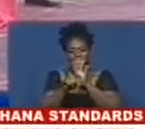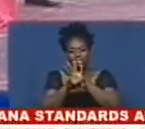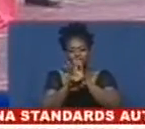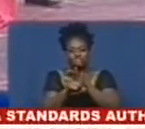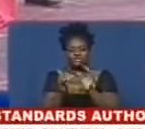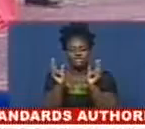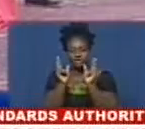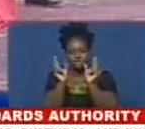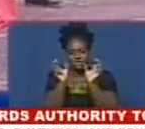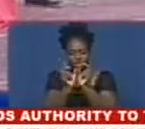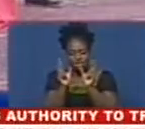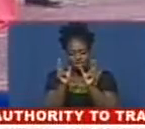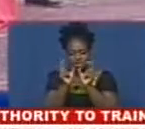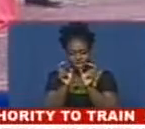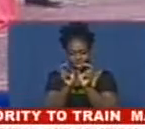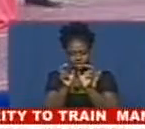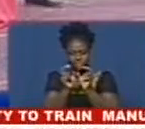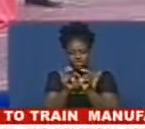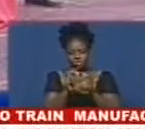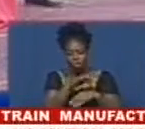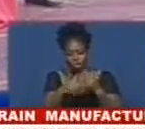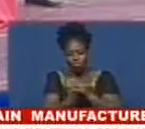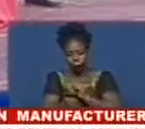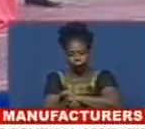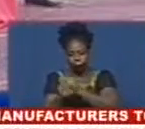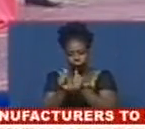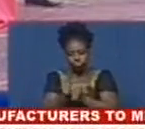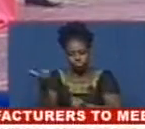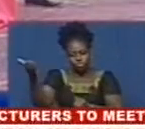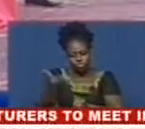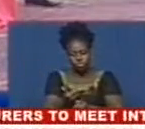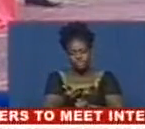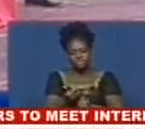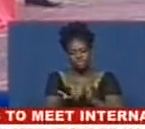would all help quicken the pace of change to bring us into